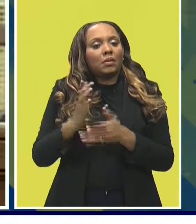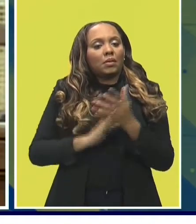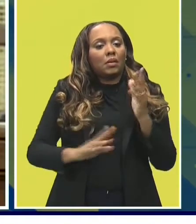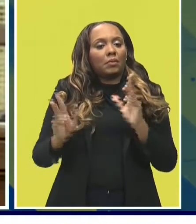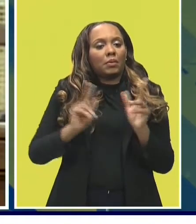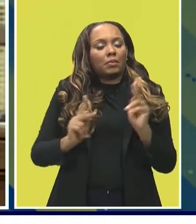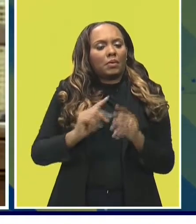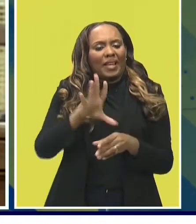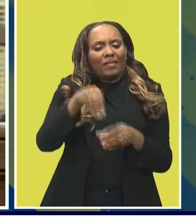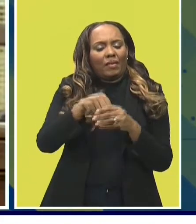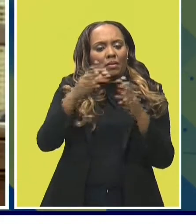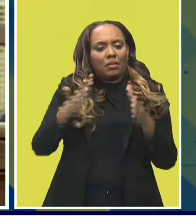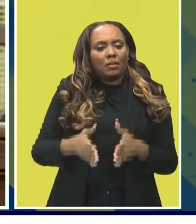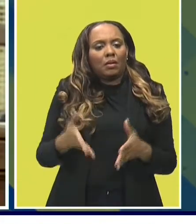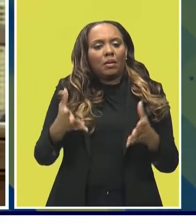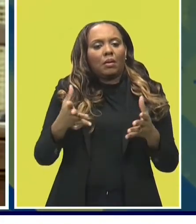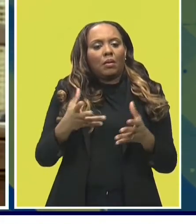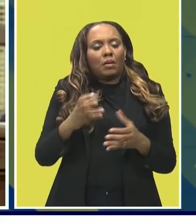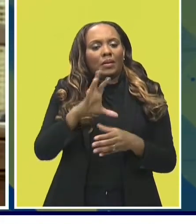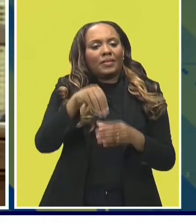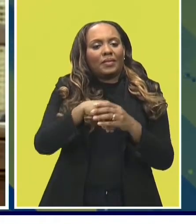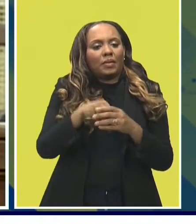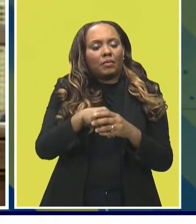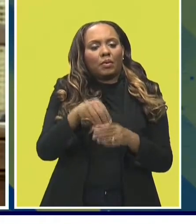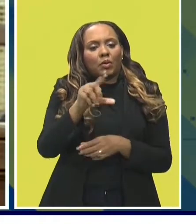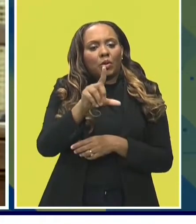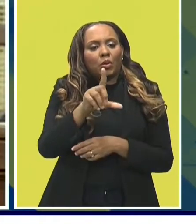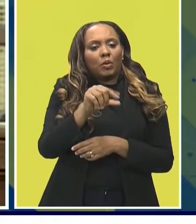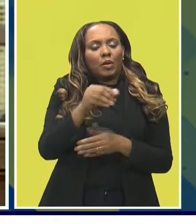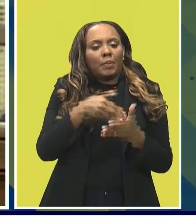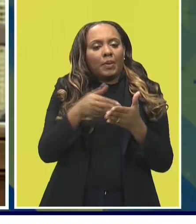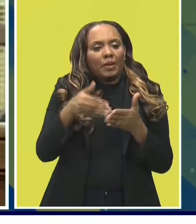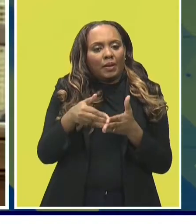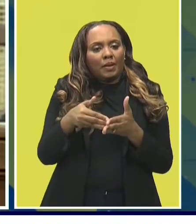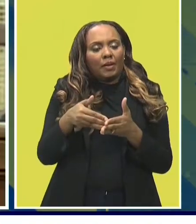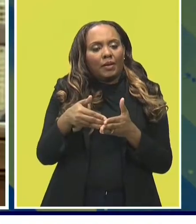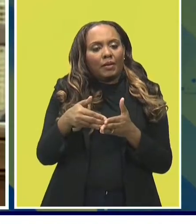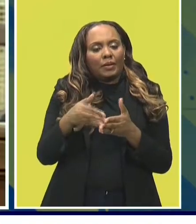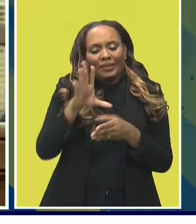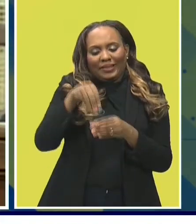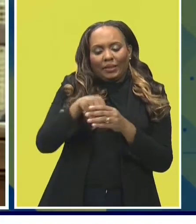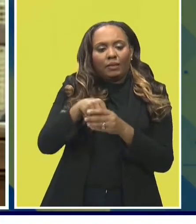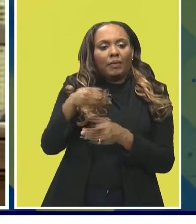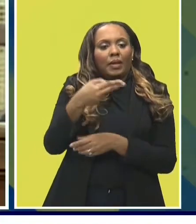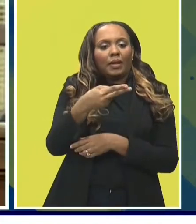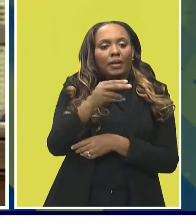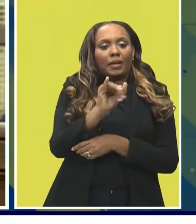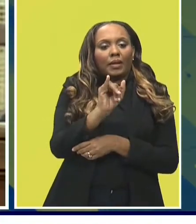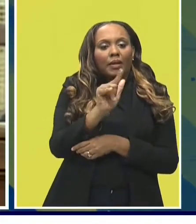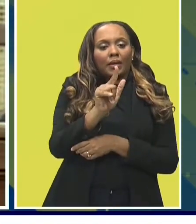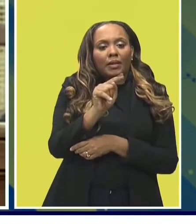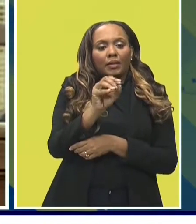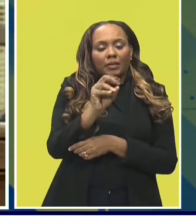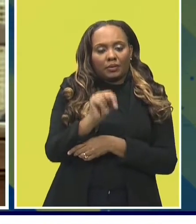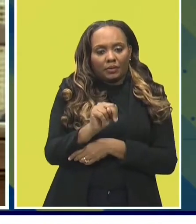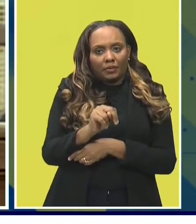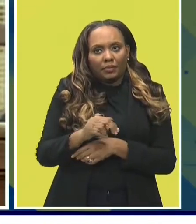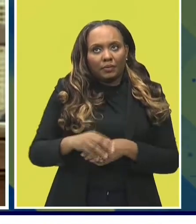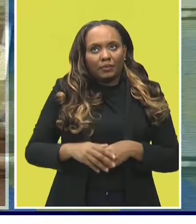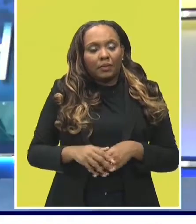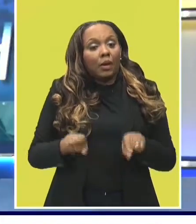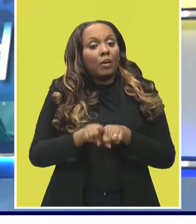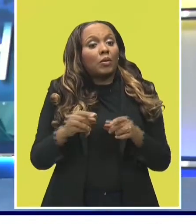million renewal investment in the Hilton. We have a new deal on